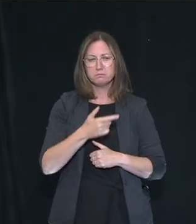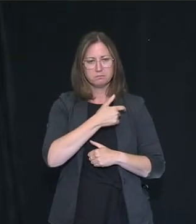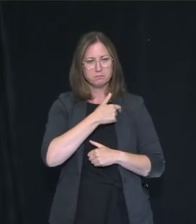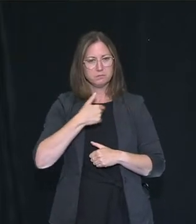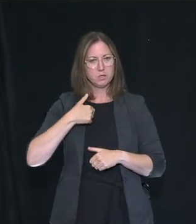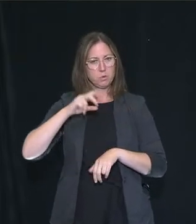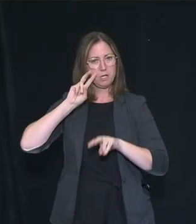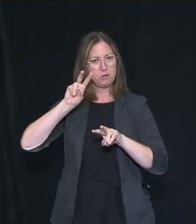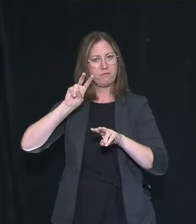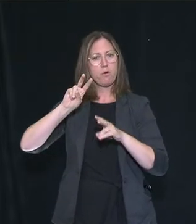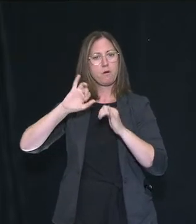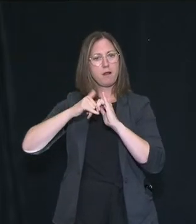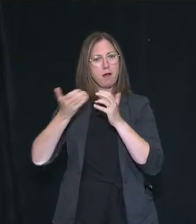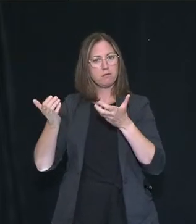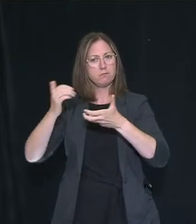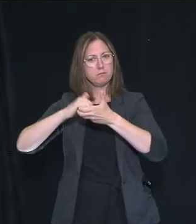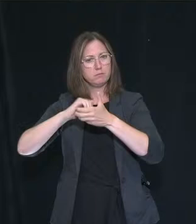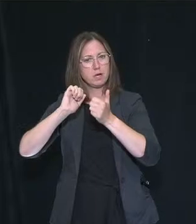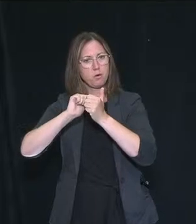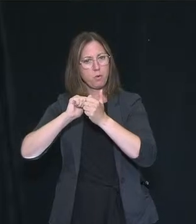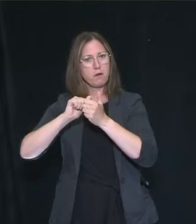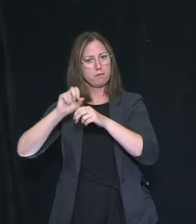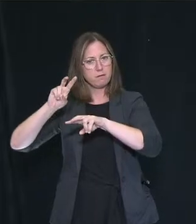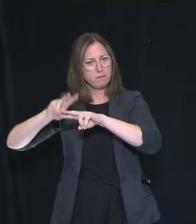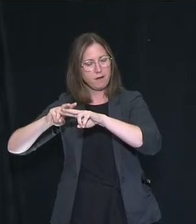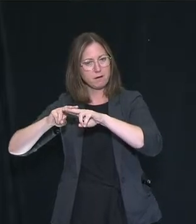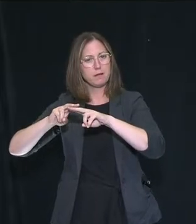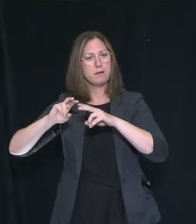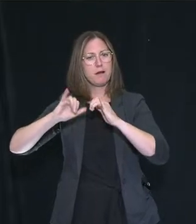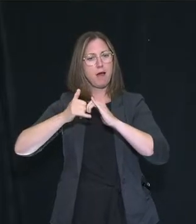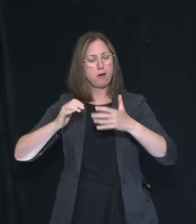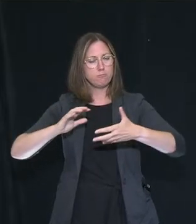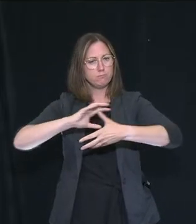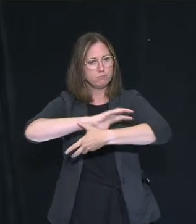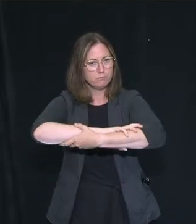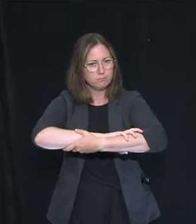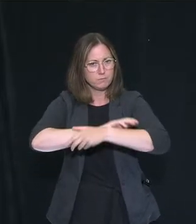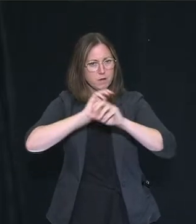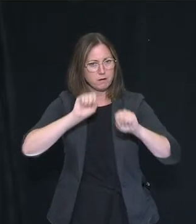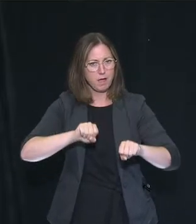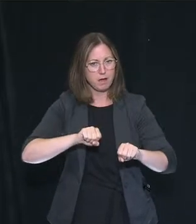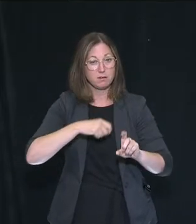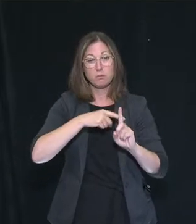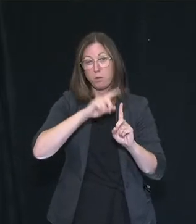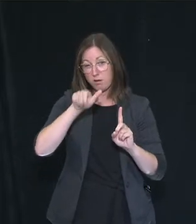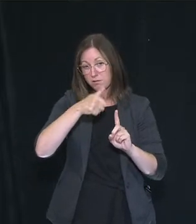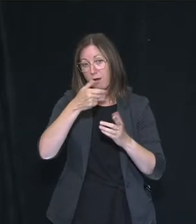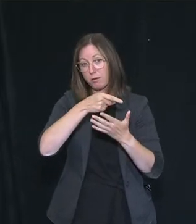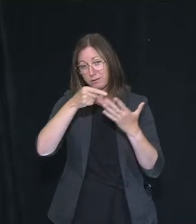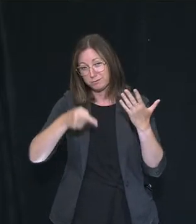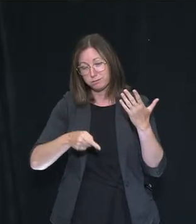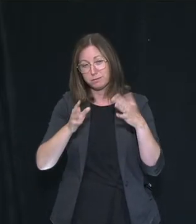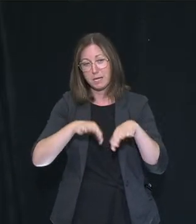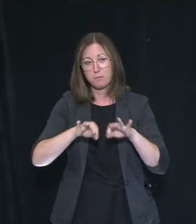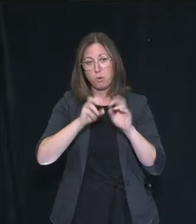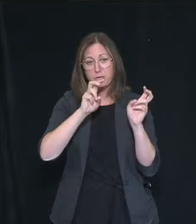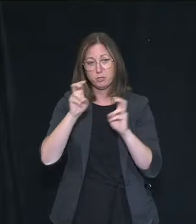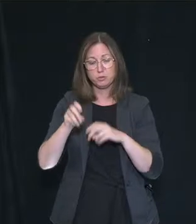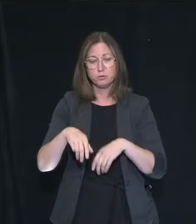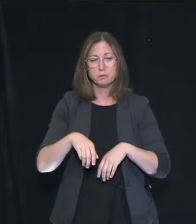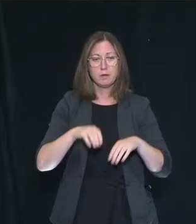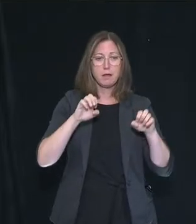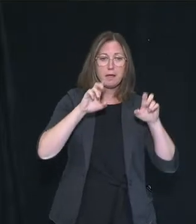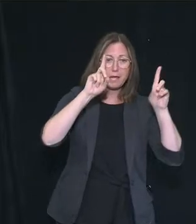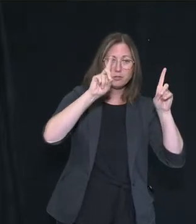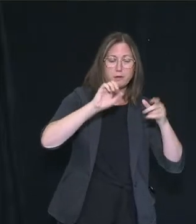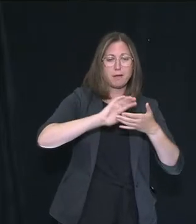See on reconciliation, as well as many other pressing global issues such as promoting peace and